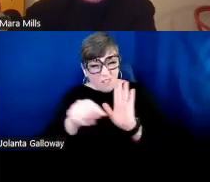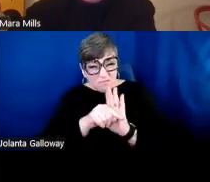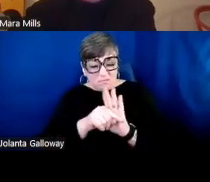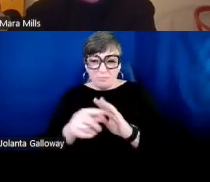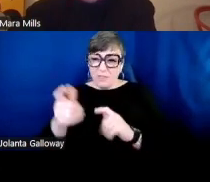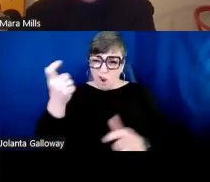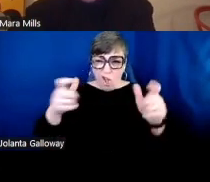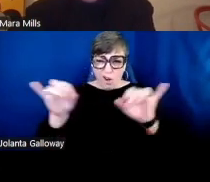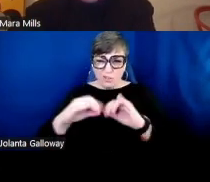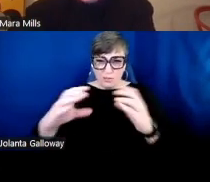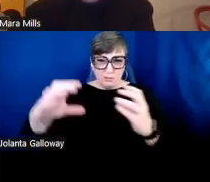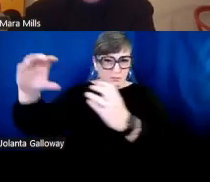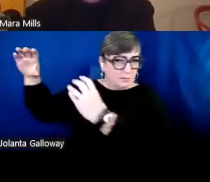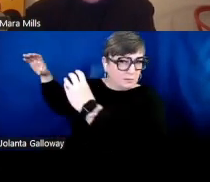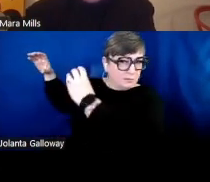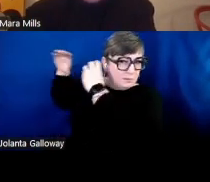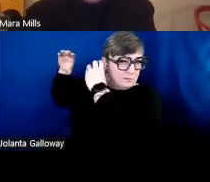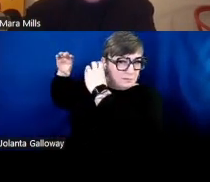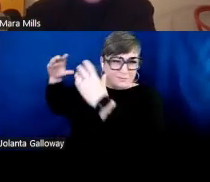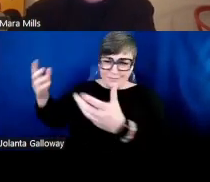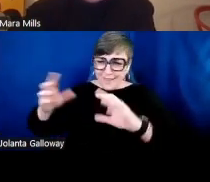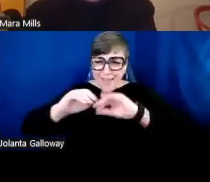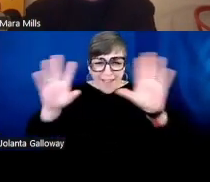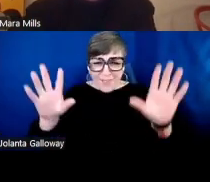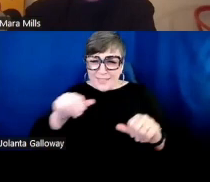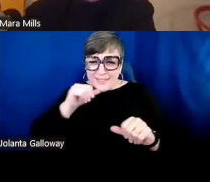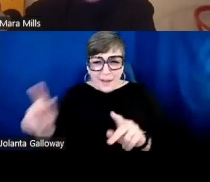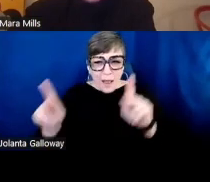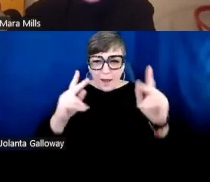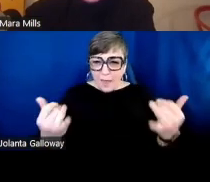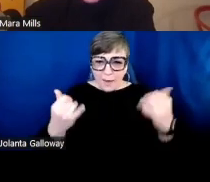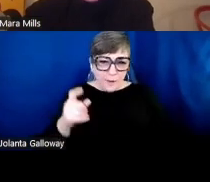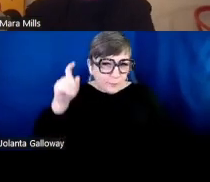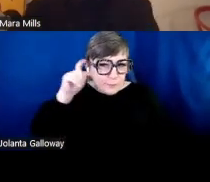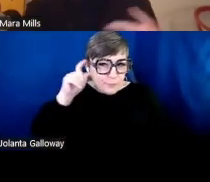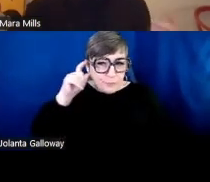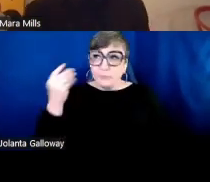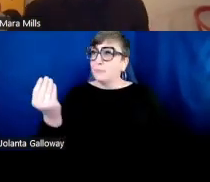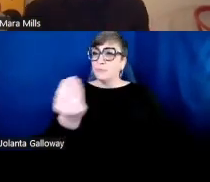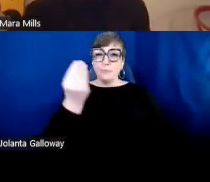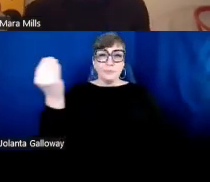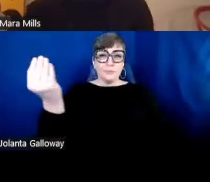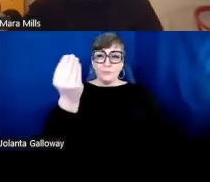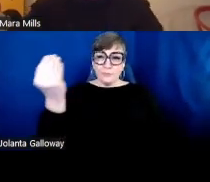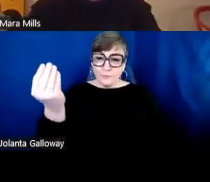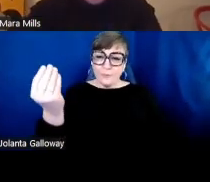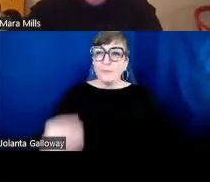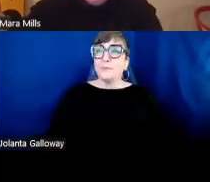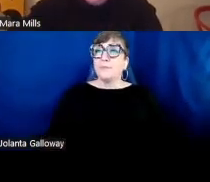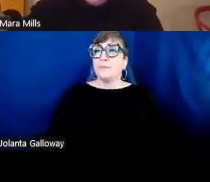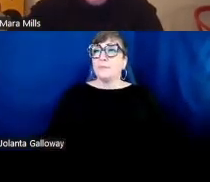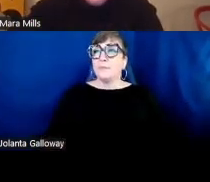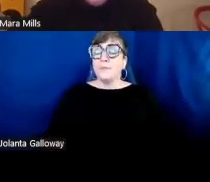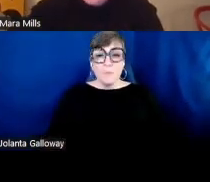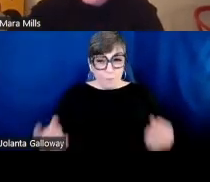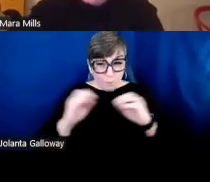of the apparatus this was not portable perhaps more importantly the carbon transmitter edison invented